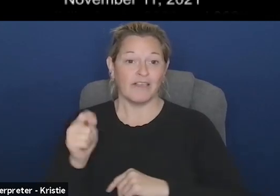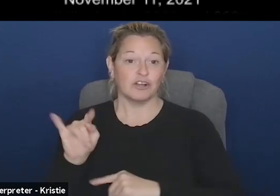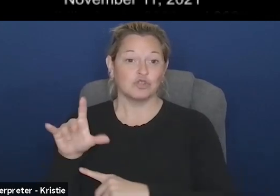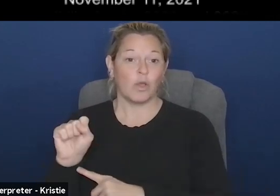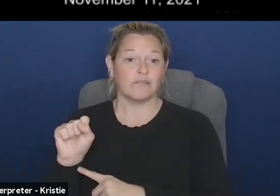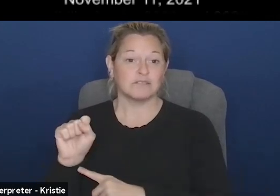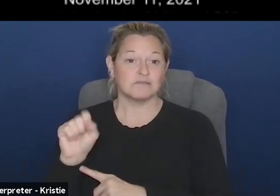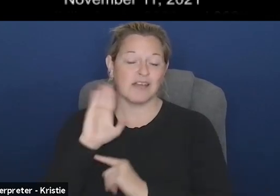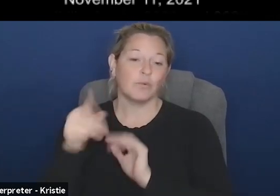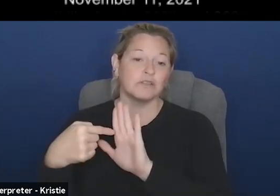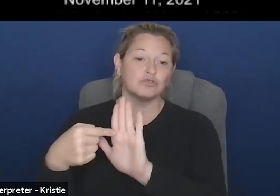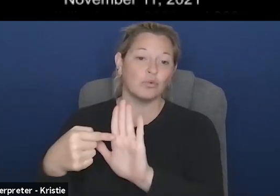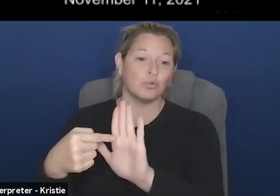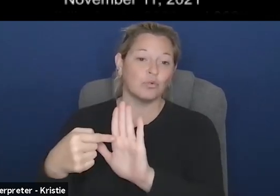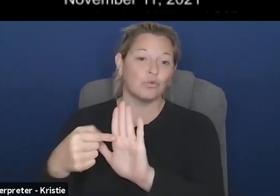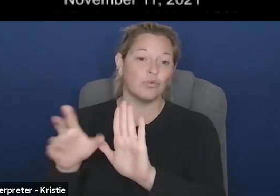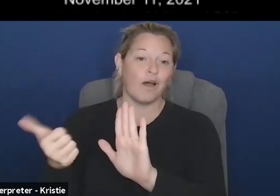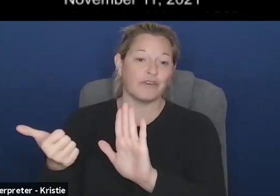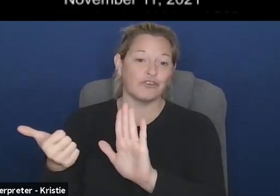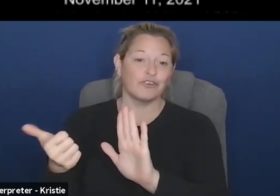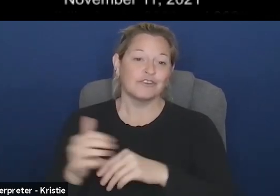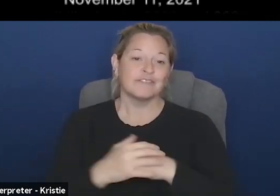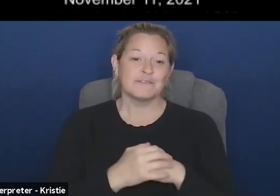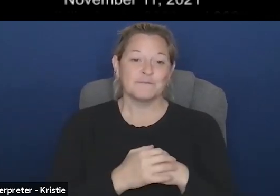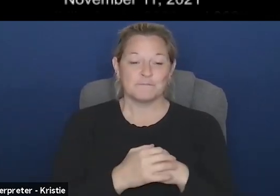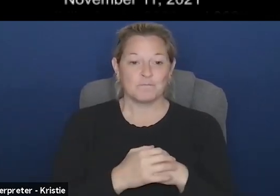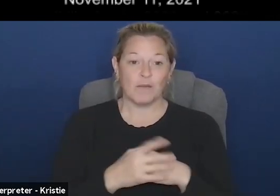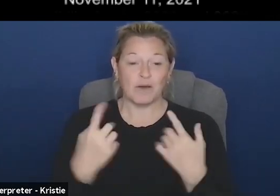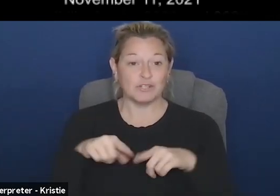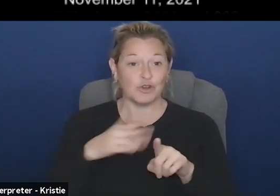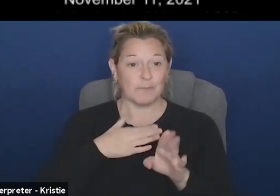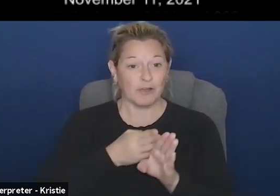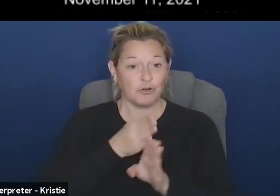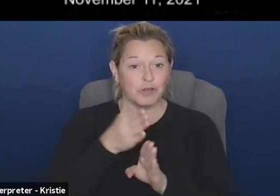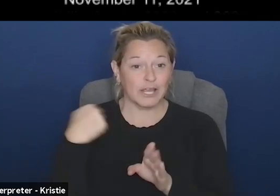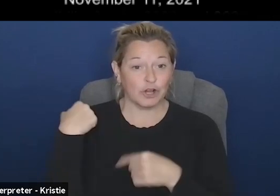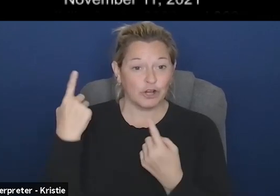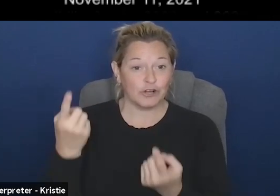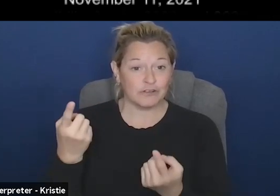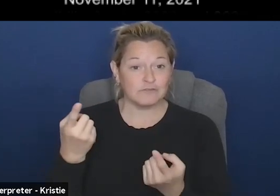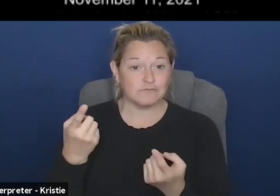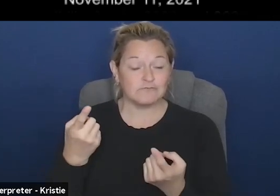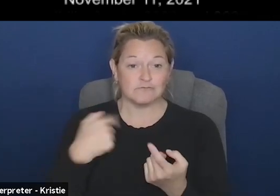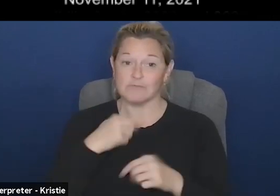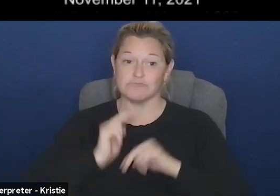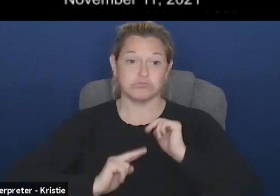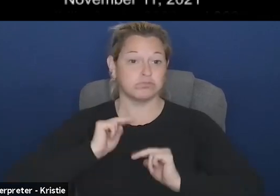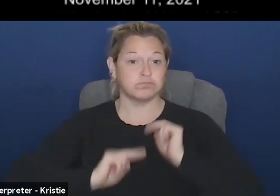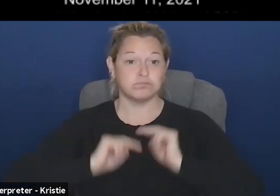developed subsequently over the course of my career. And I think that you